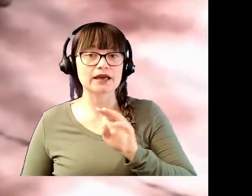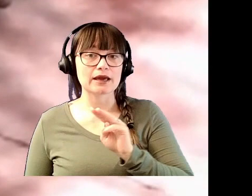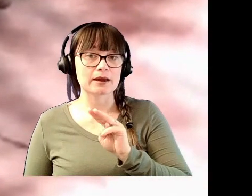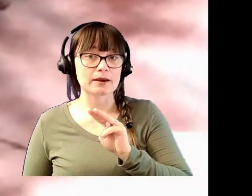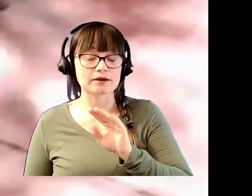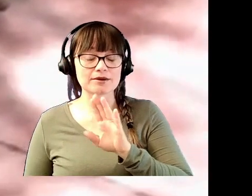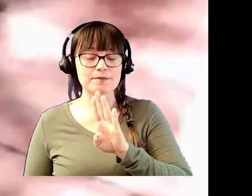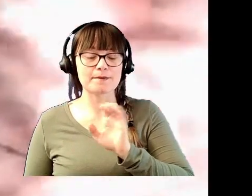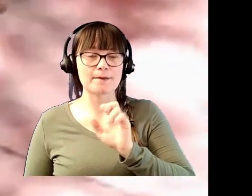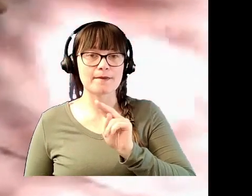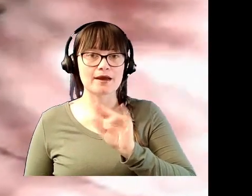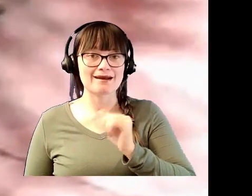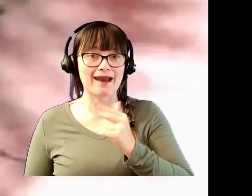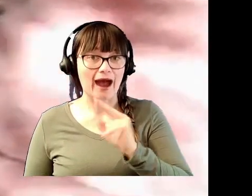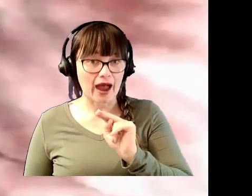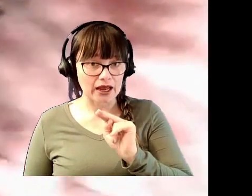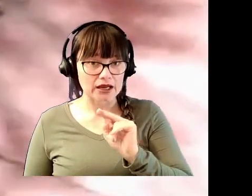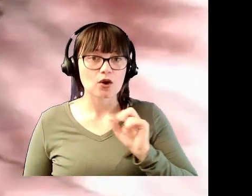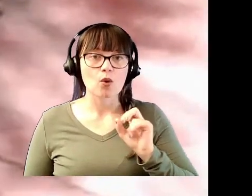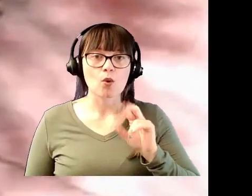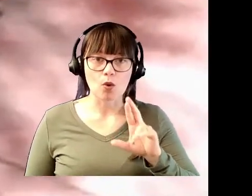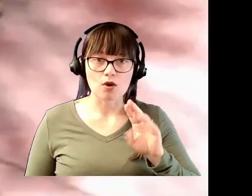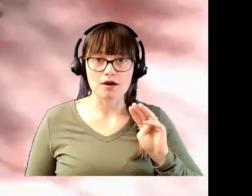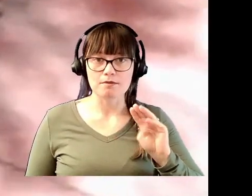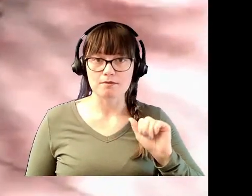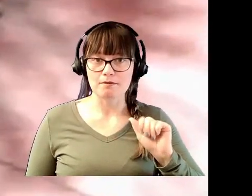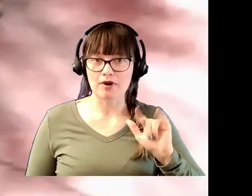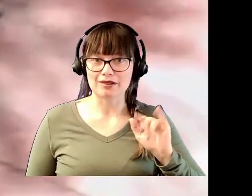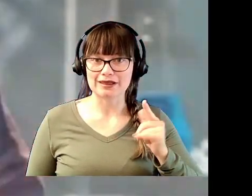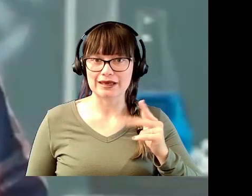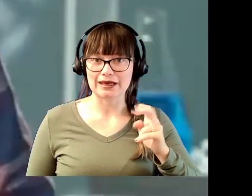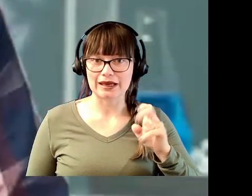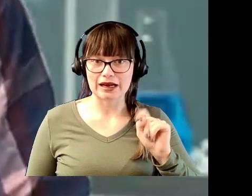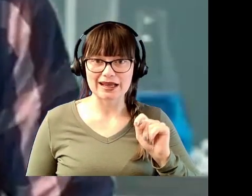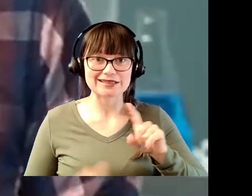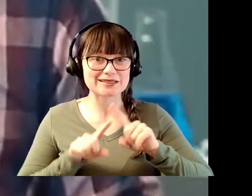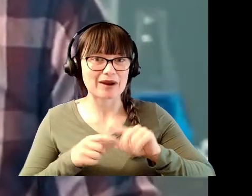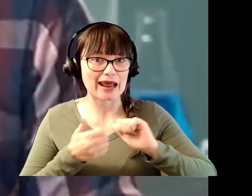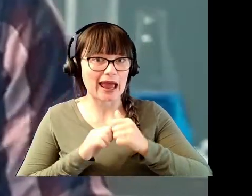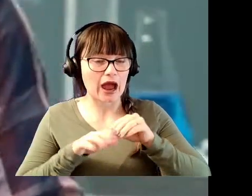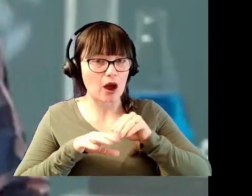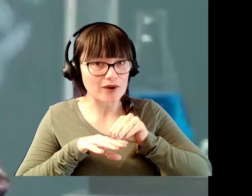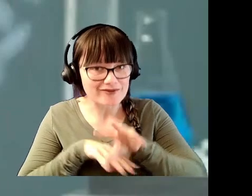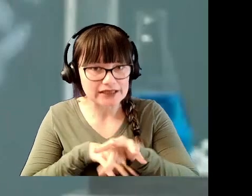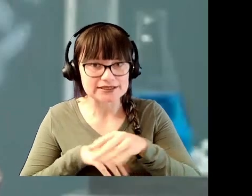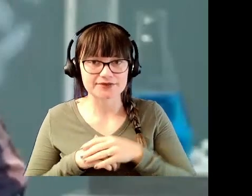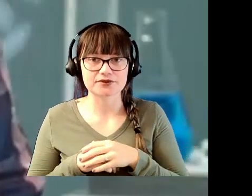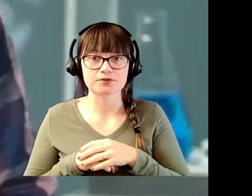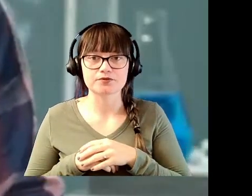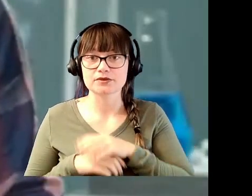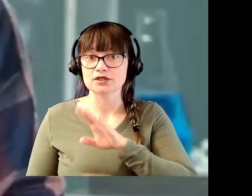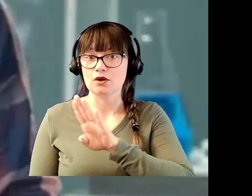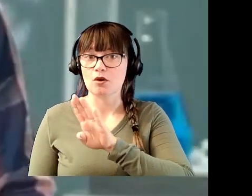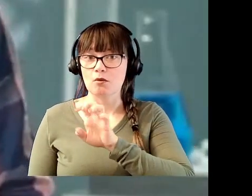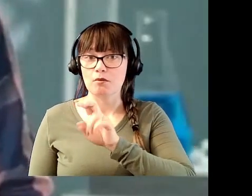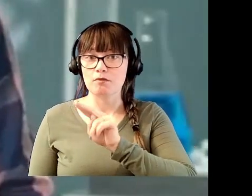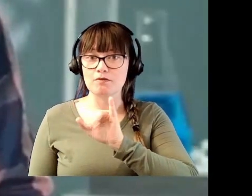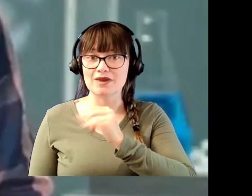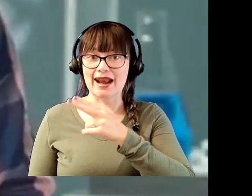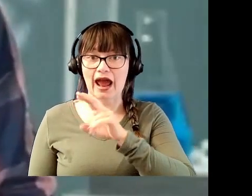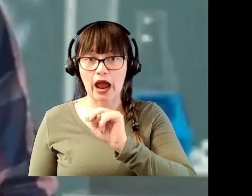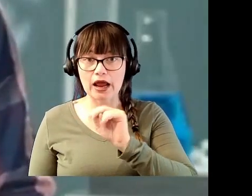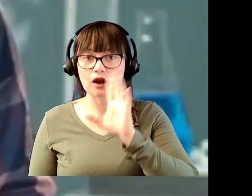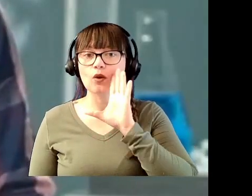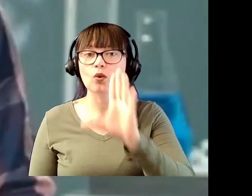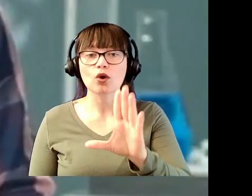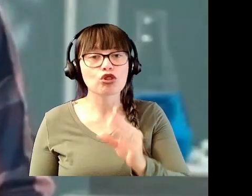malignant, and that's determined by how invasive those cells become. Benign tumors grow and divide, but it's